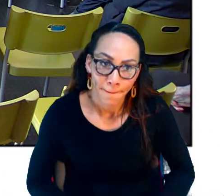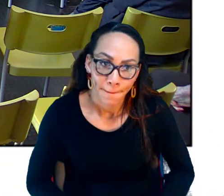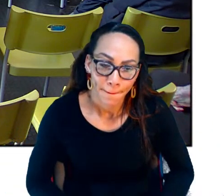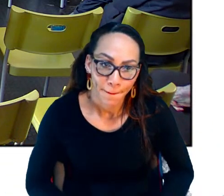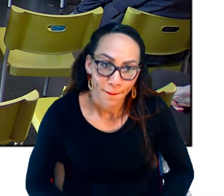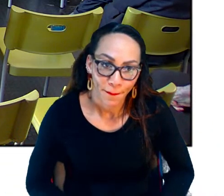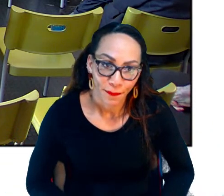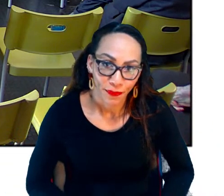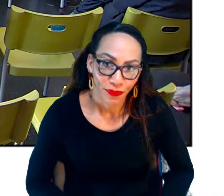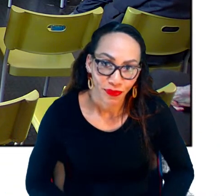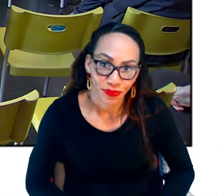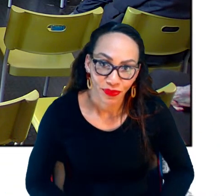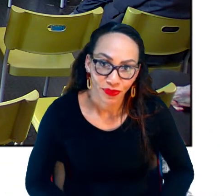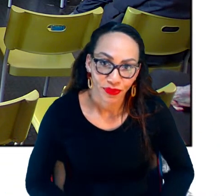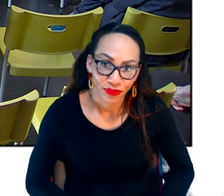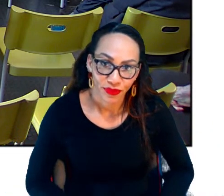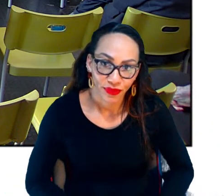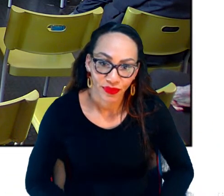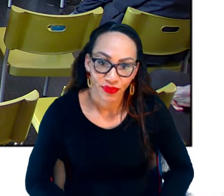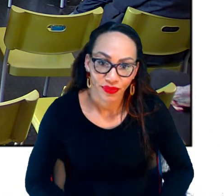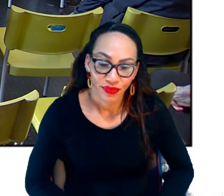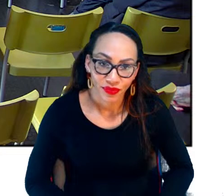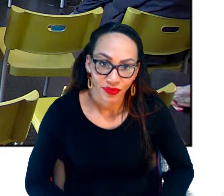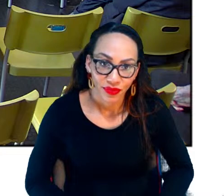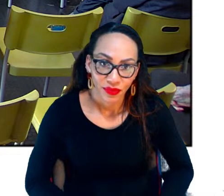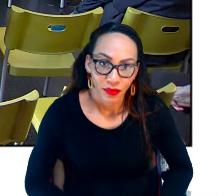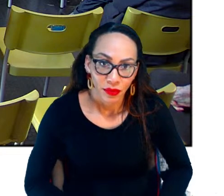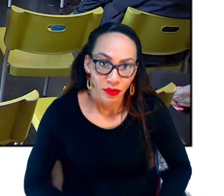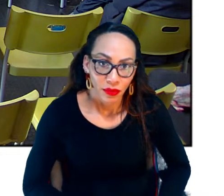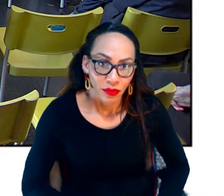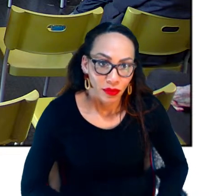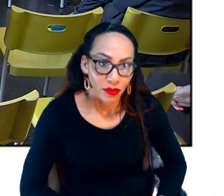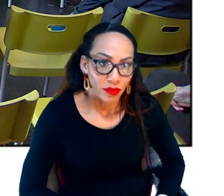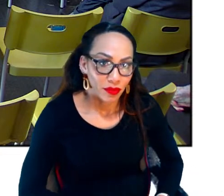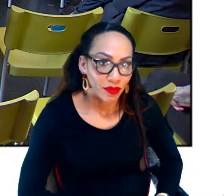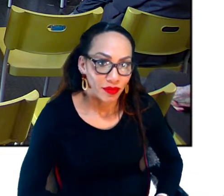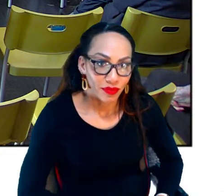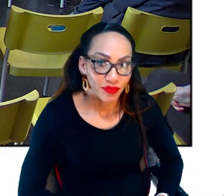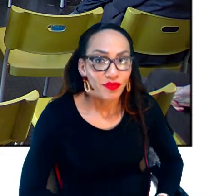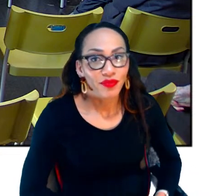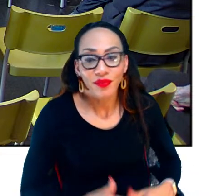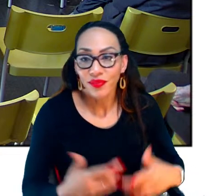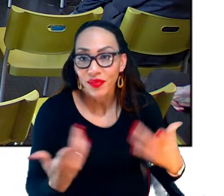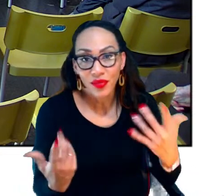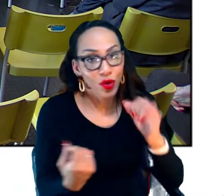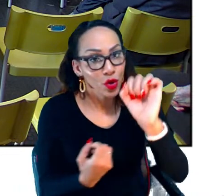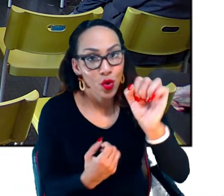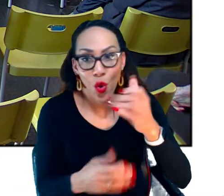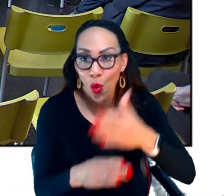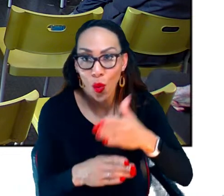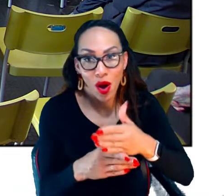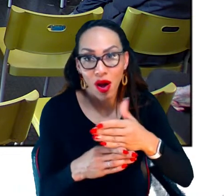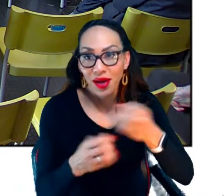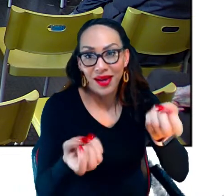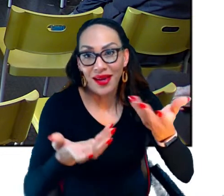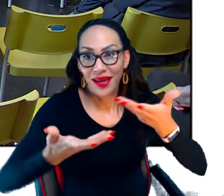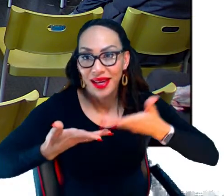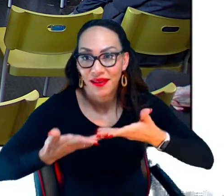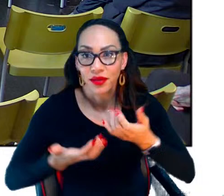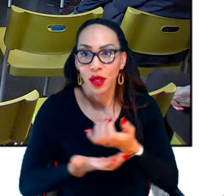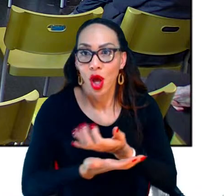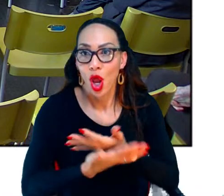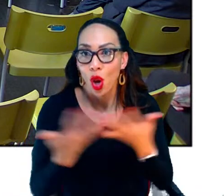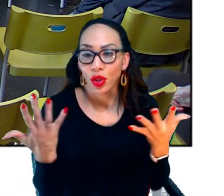With what we have, we still have so many opportunities and possibilities. You say just a box of things,